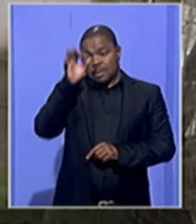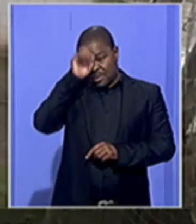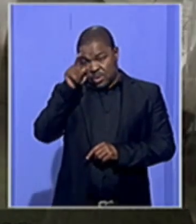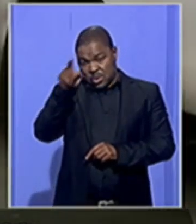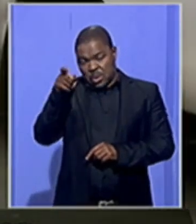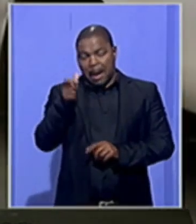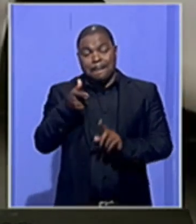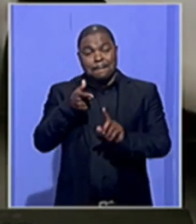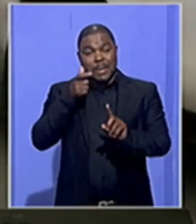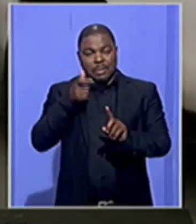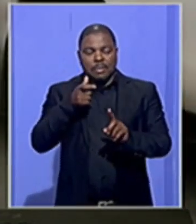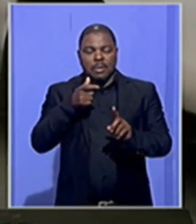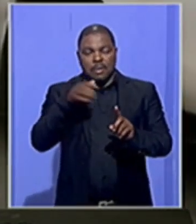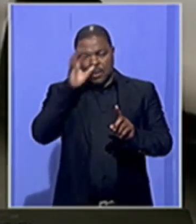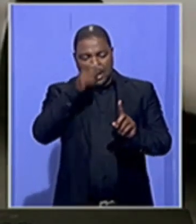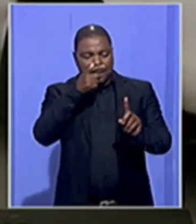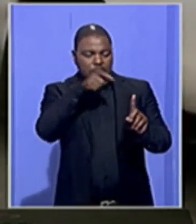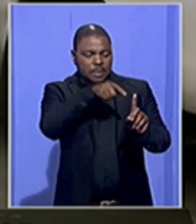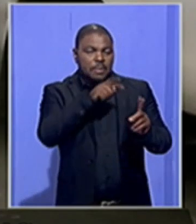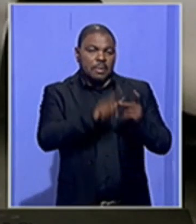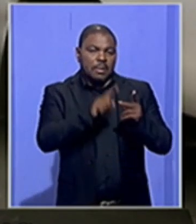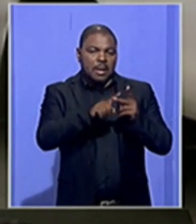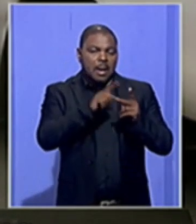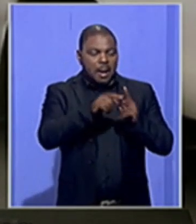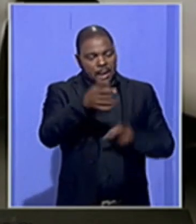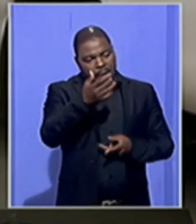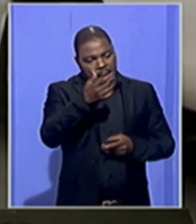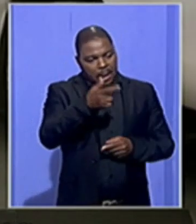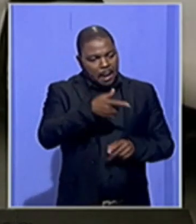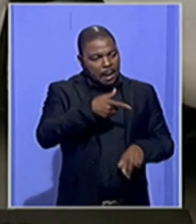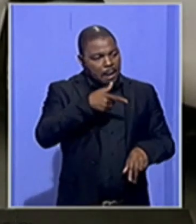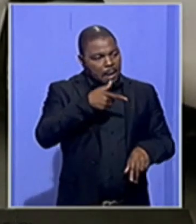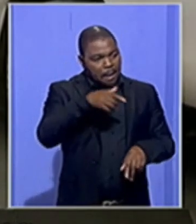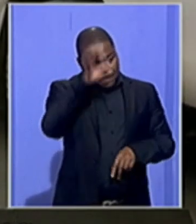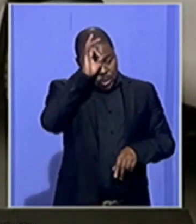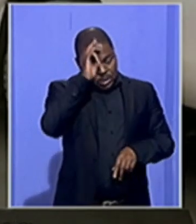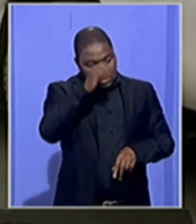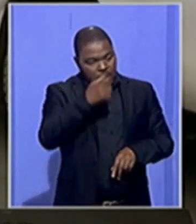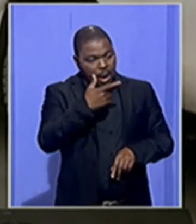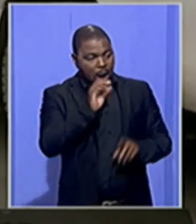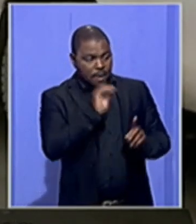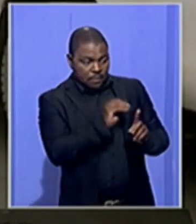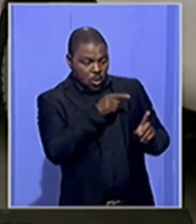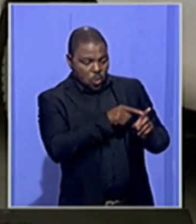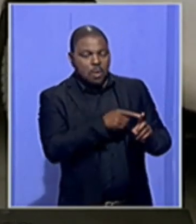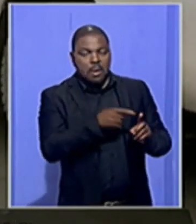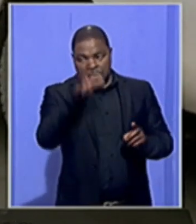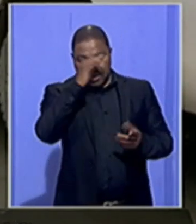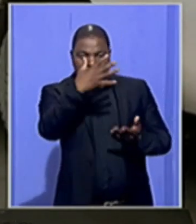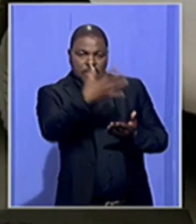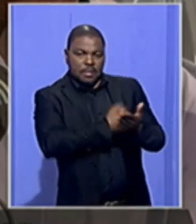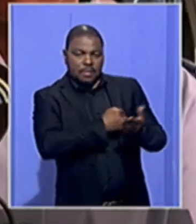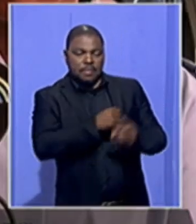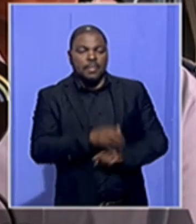Nqeleni mme mapodisi a tsere sethunya se se fitlhetsweng mo go ene sa mapodisi. The suspect that